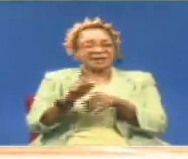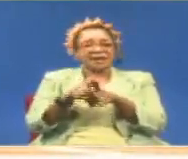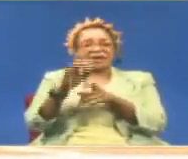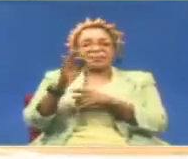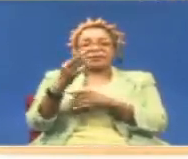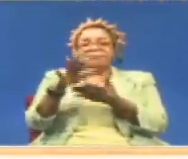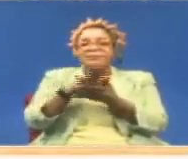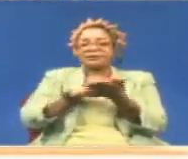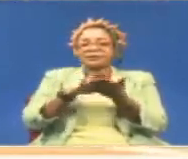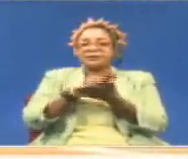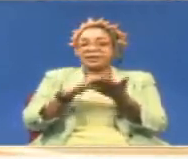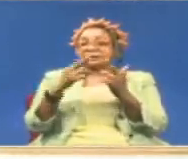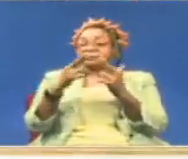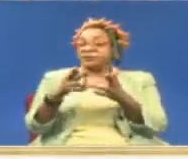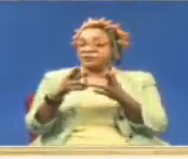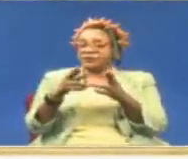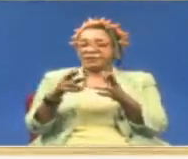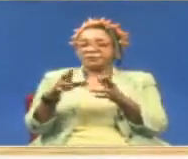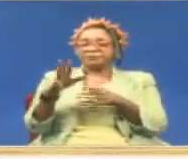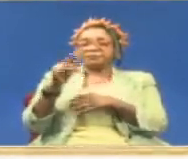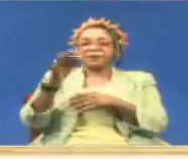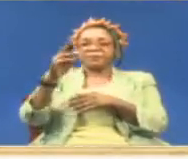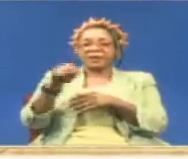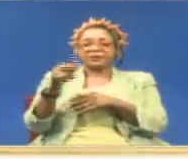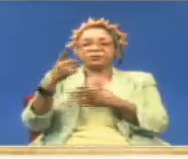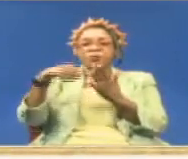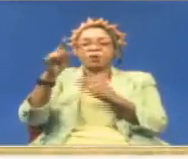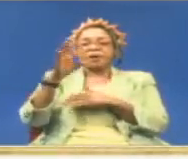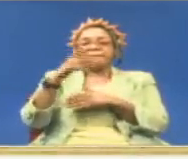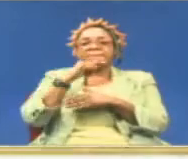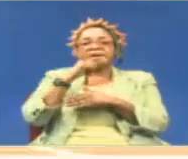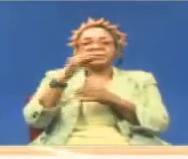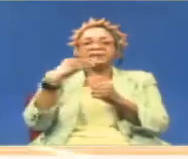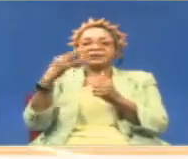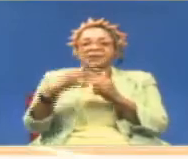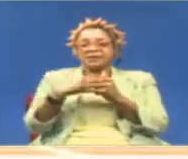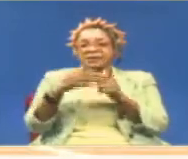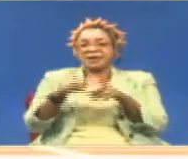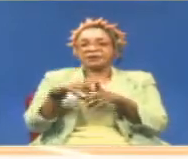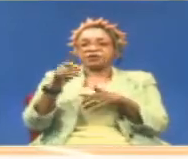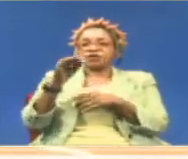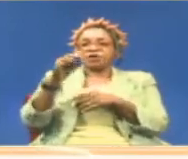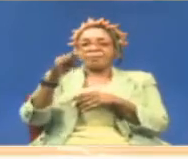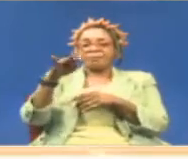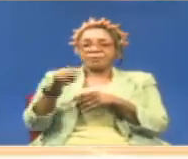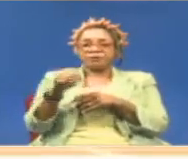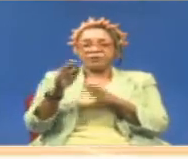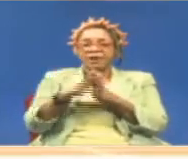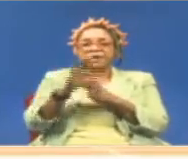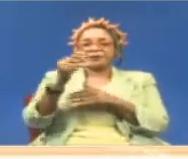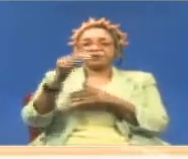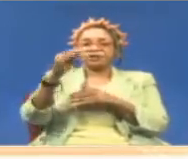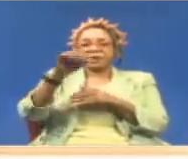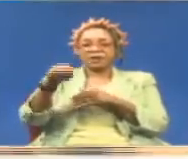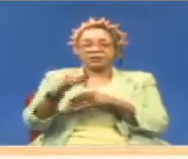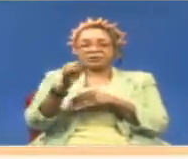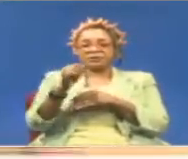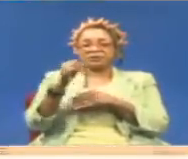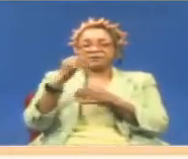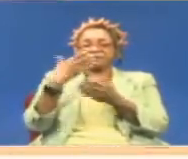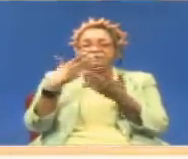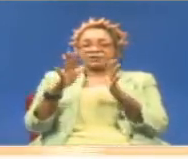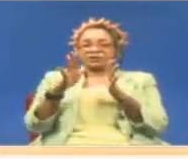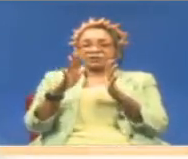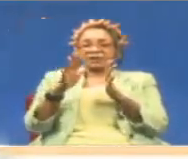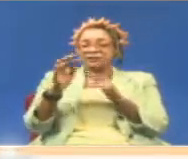places, respectively. Elsewhere, Brian Masai won the men's 800 meters race as Solomon Kimutai and Charles Okumu crossed the finish line